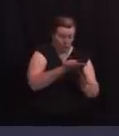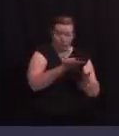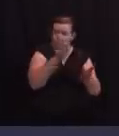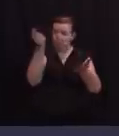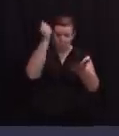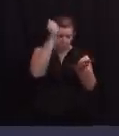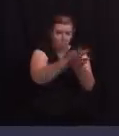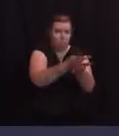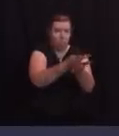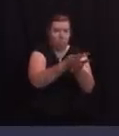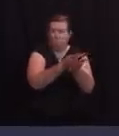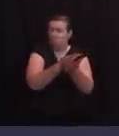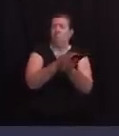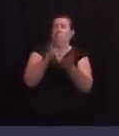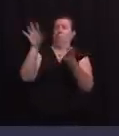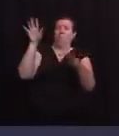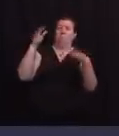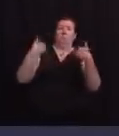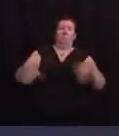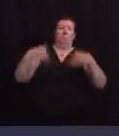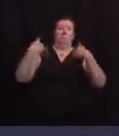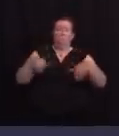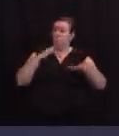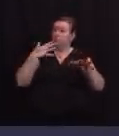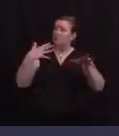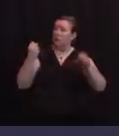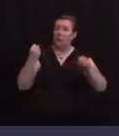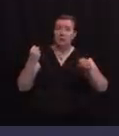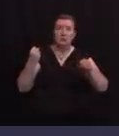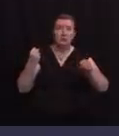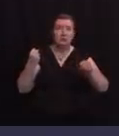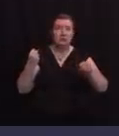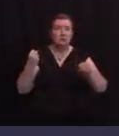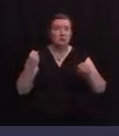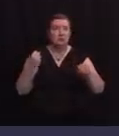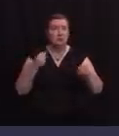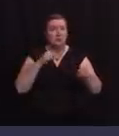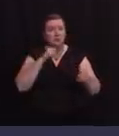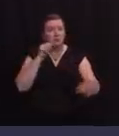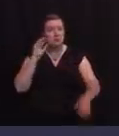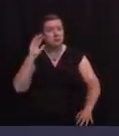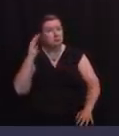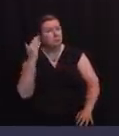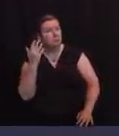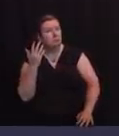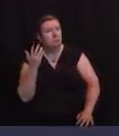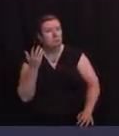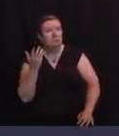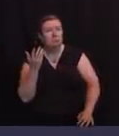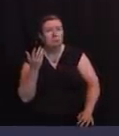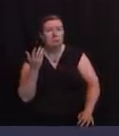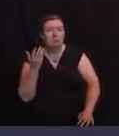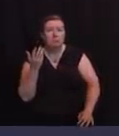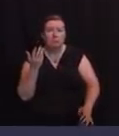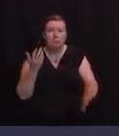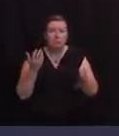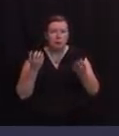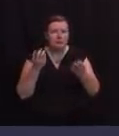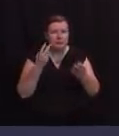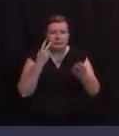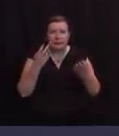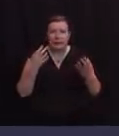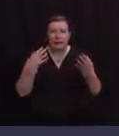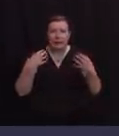getting introduced to the public. This doesn't seem like the kind of thing that I imagine we would want to see in a healthy democracy. I'm